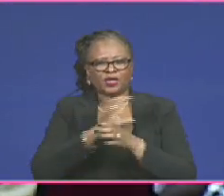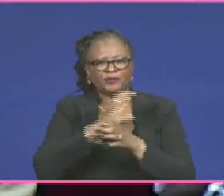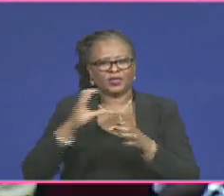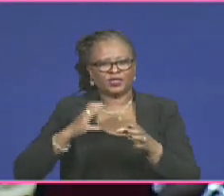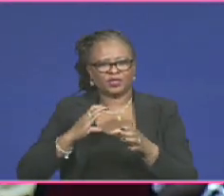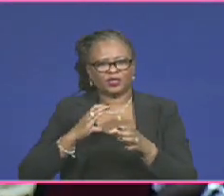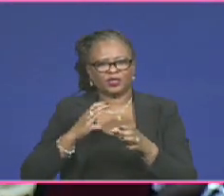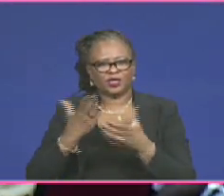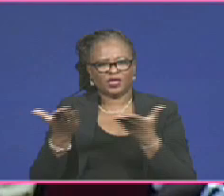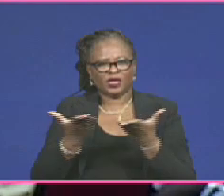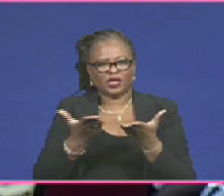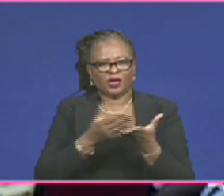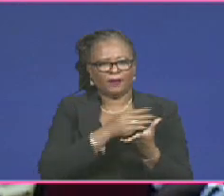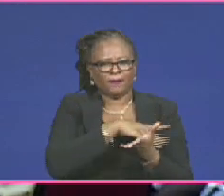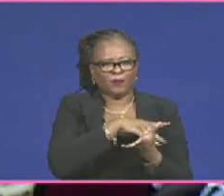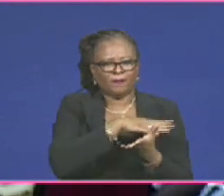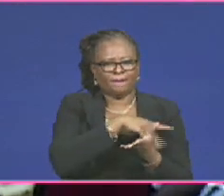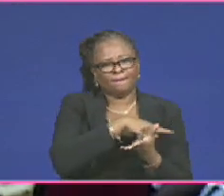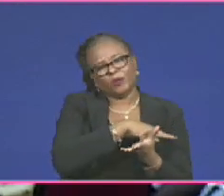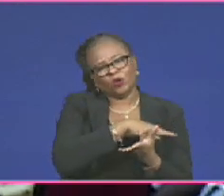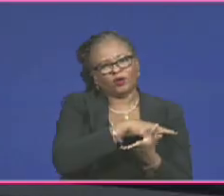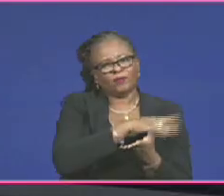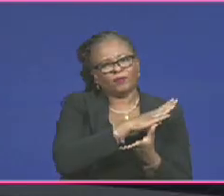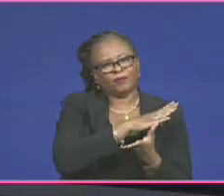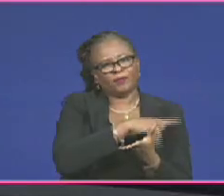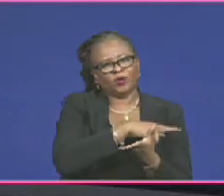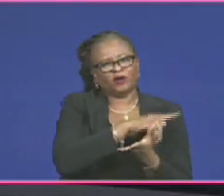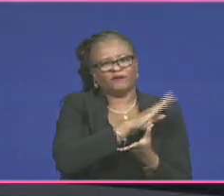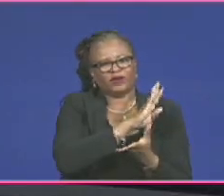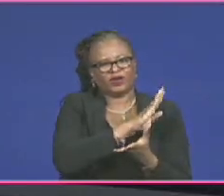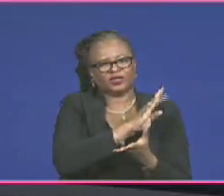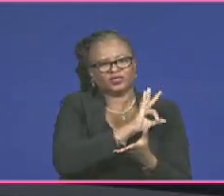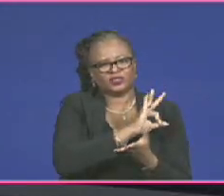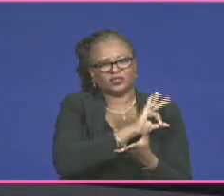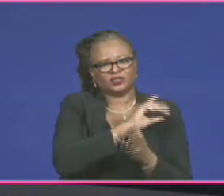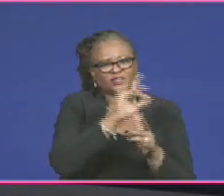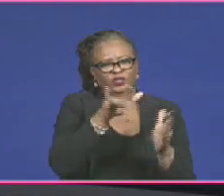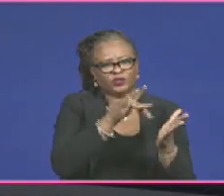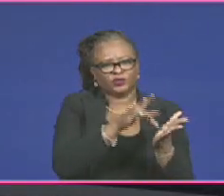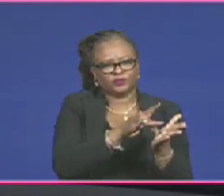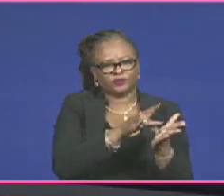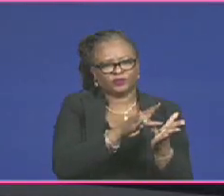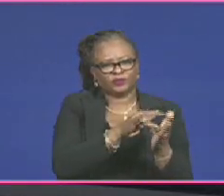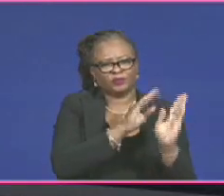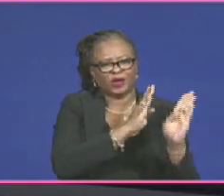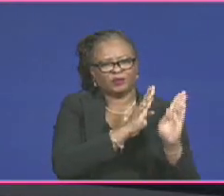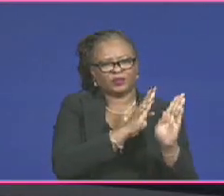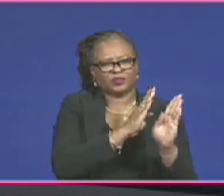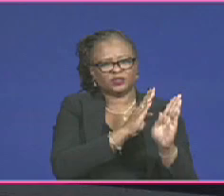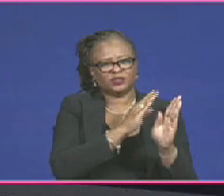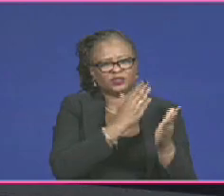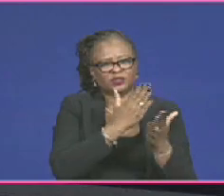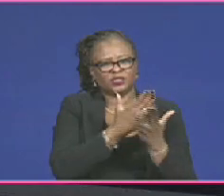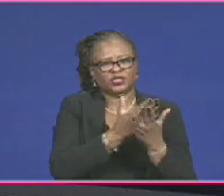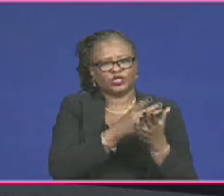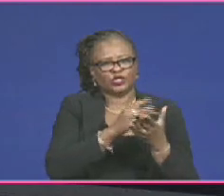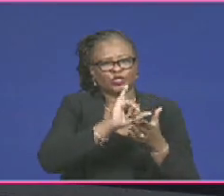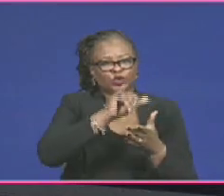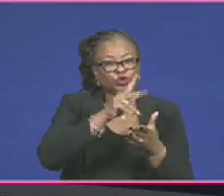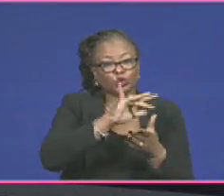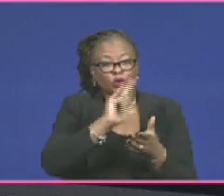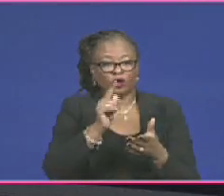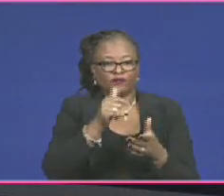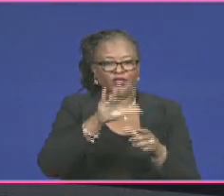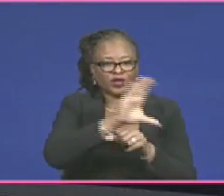right here at the Paul Farquharson Center. Back to you, Kelsey. Thank you so much, Julian. The Bahamas is definitely the jewel of the Caribbean